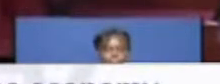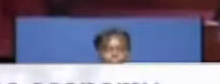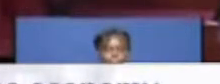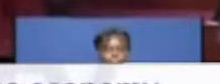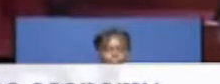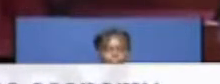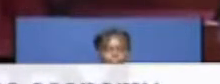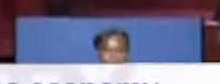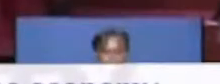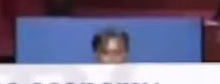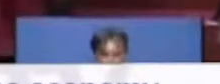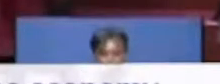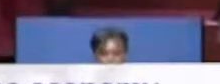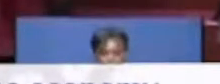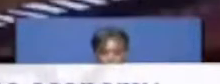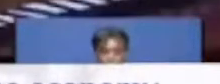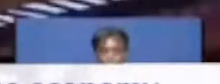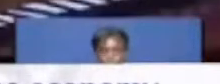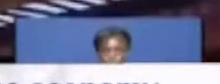Honorable speakers, ladies and gentlemen,